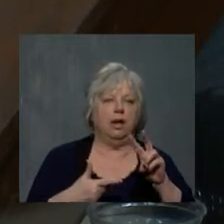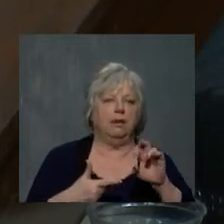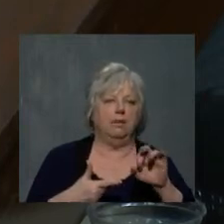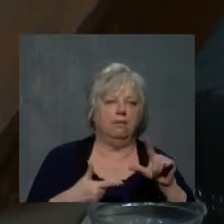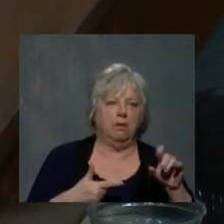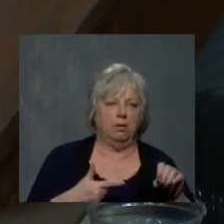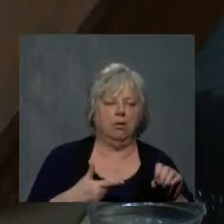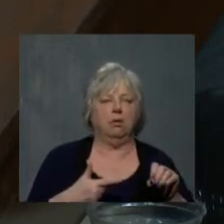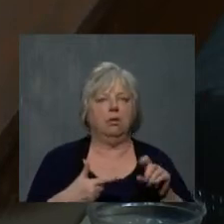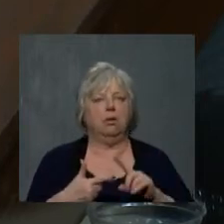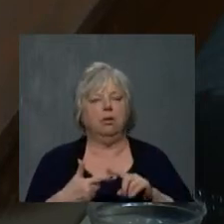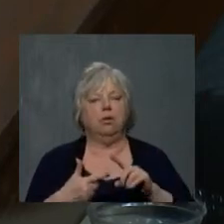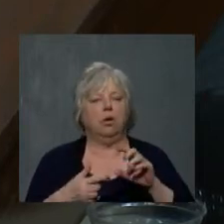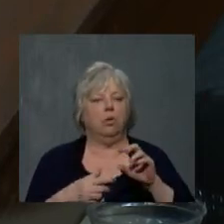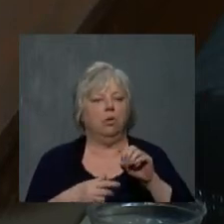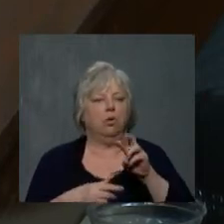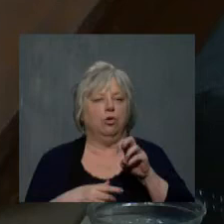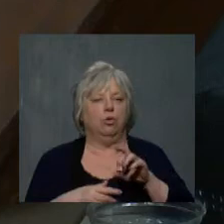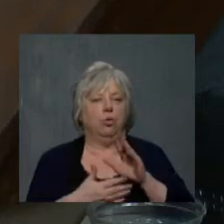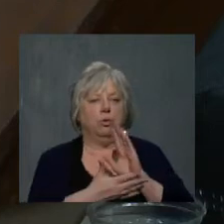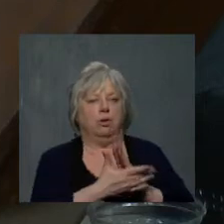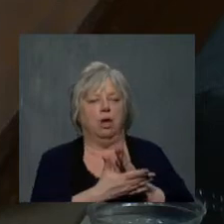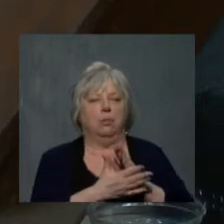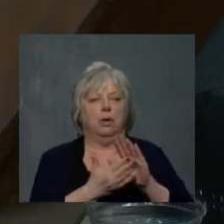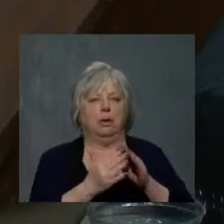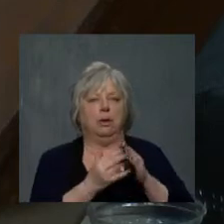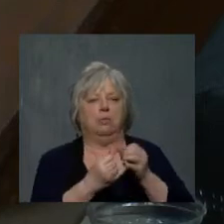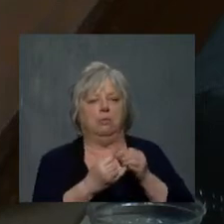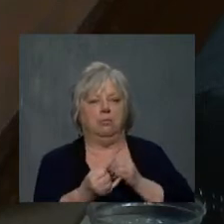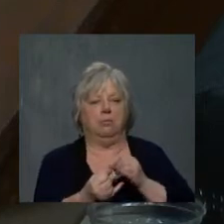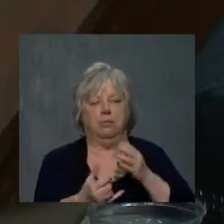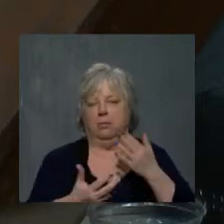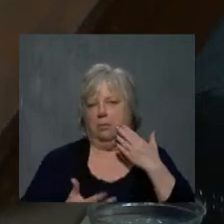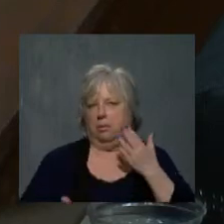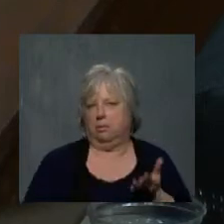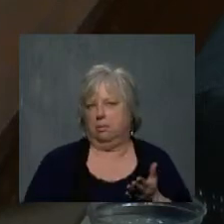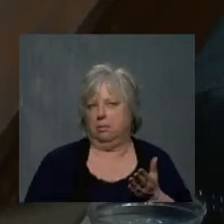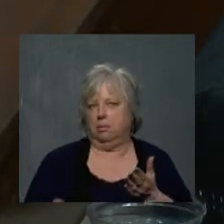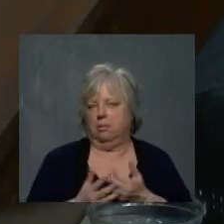sewer, and so I don't know if that's by